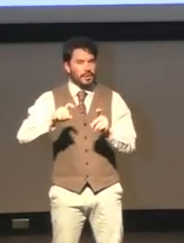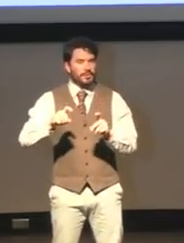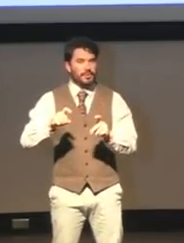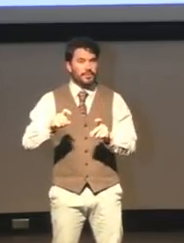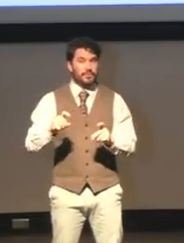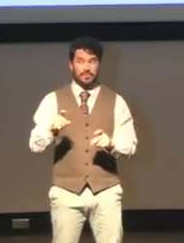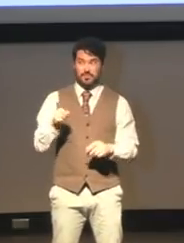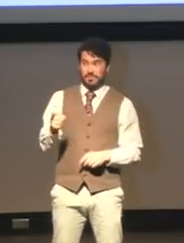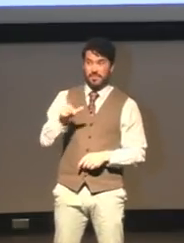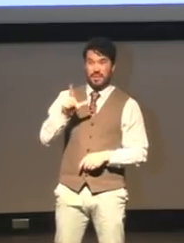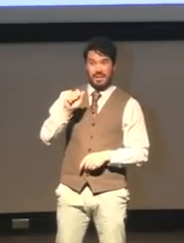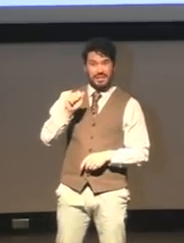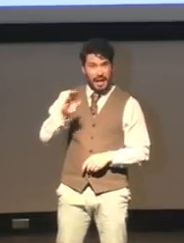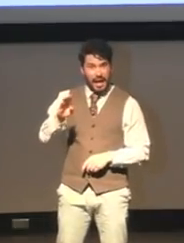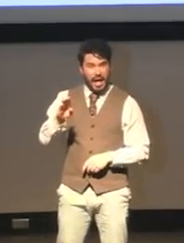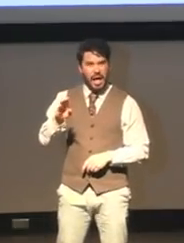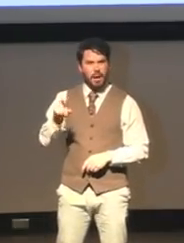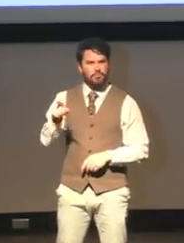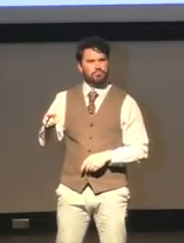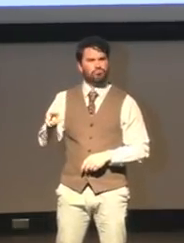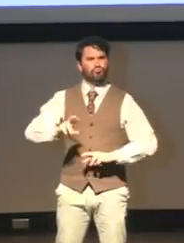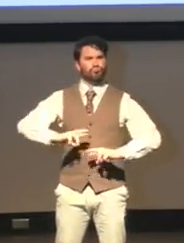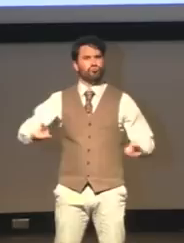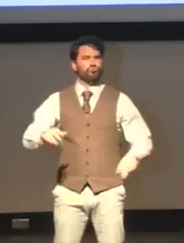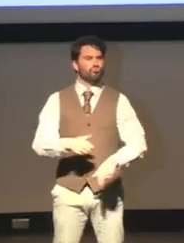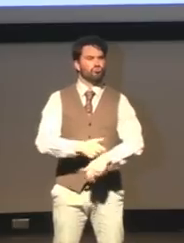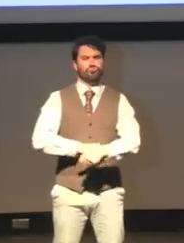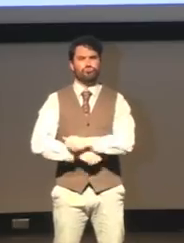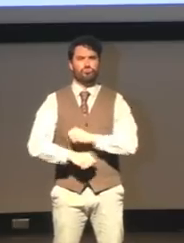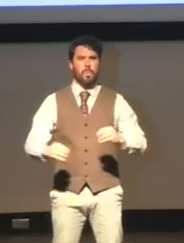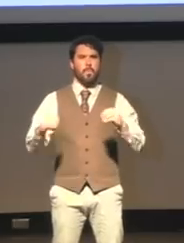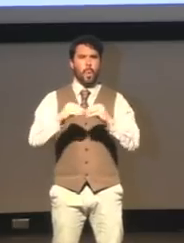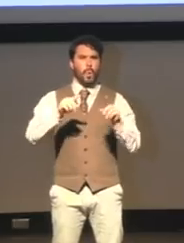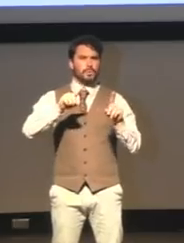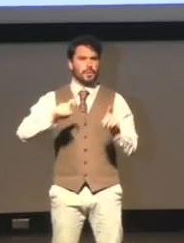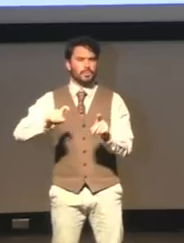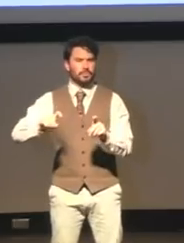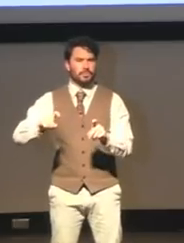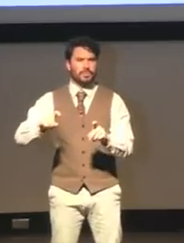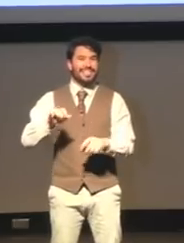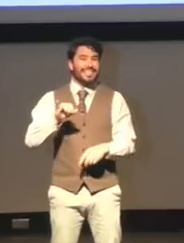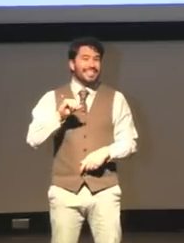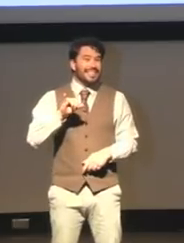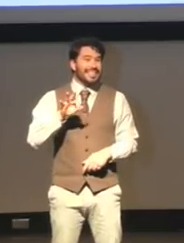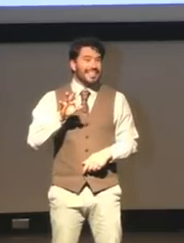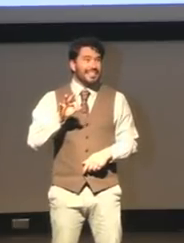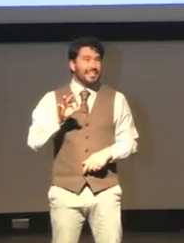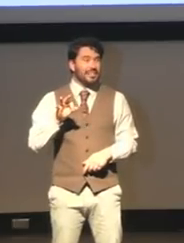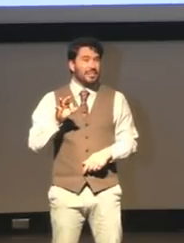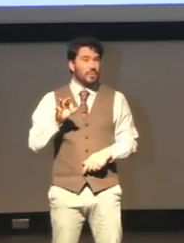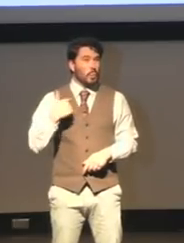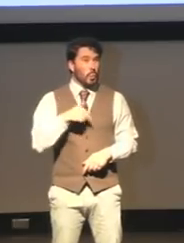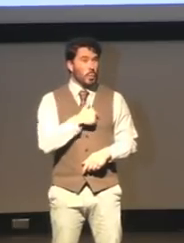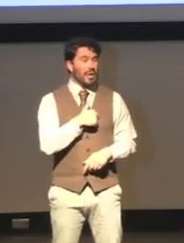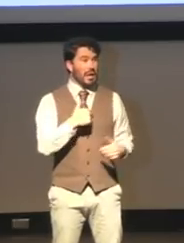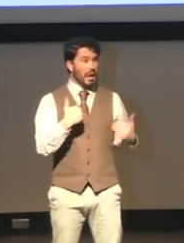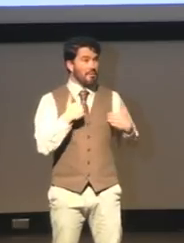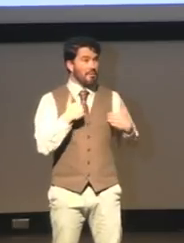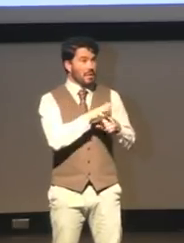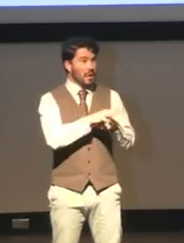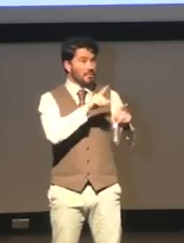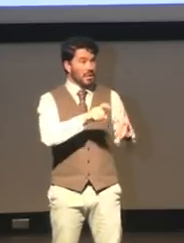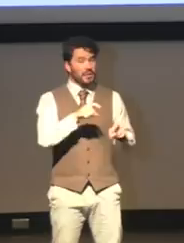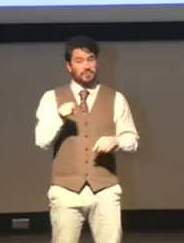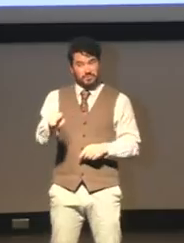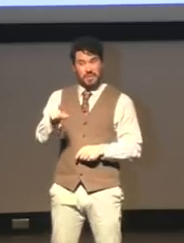capacity in the laboratory setting. If we were able to test patients, and we could probably do up to 1,000 a day is what the laboratory tells